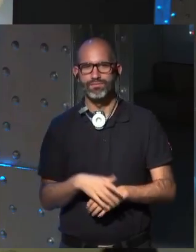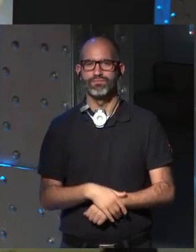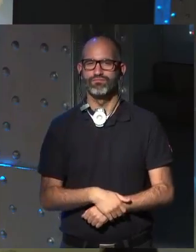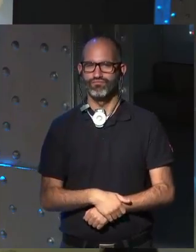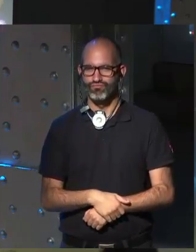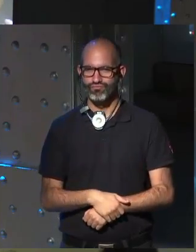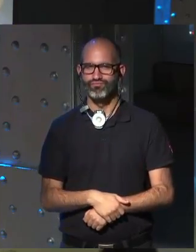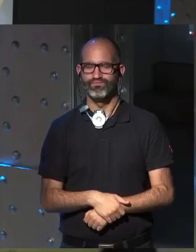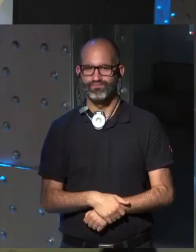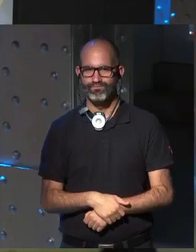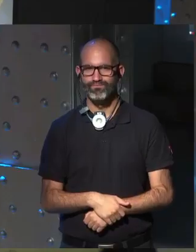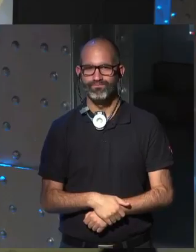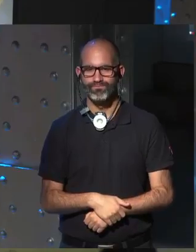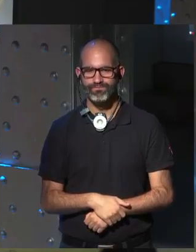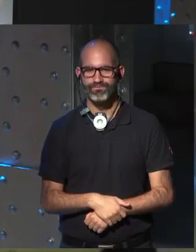digital recordings?